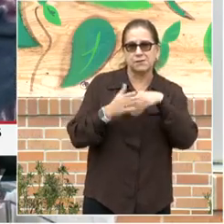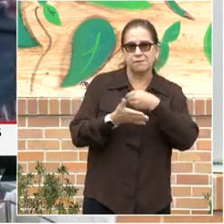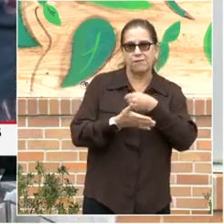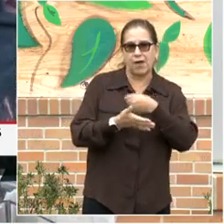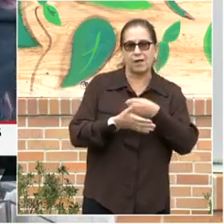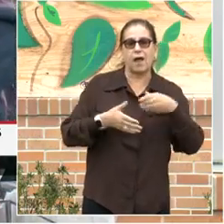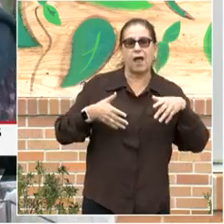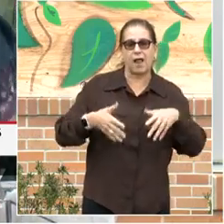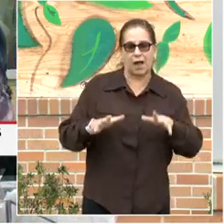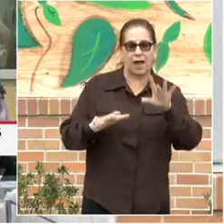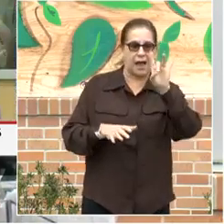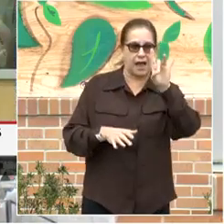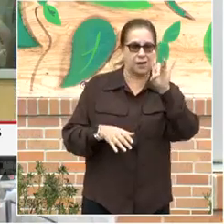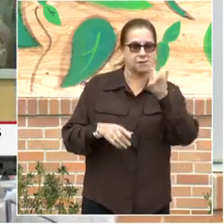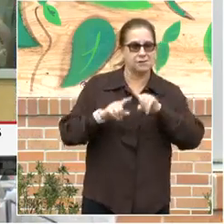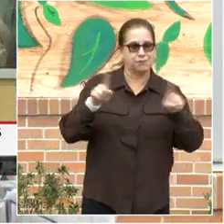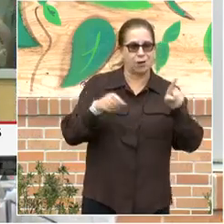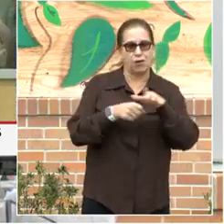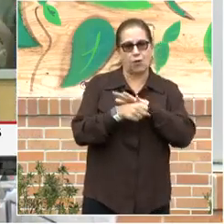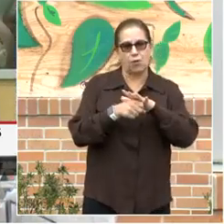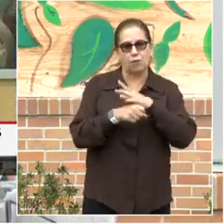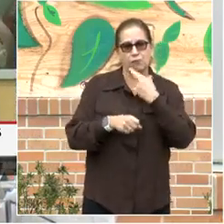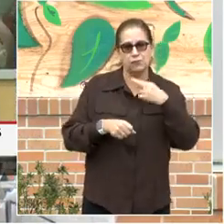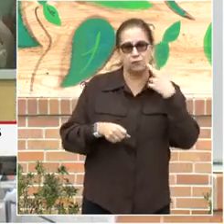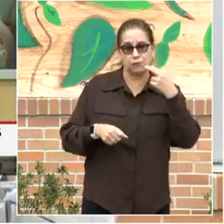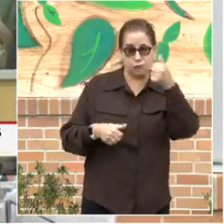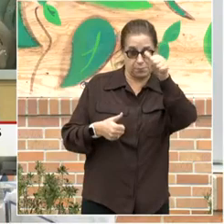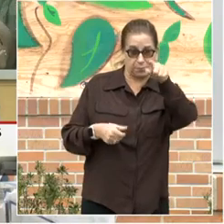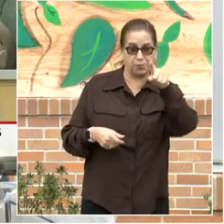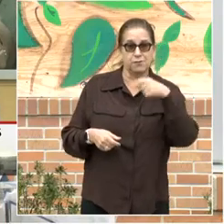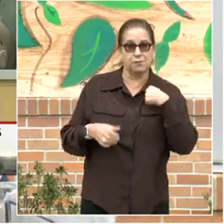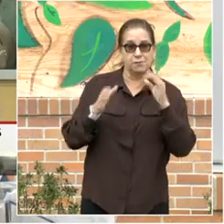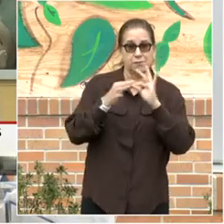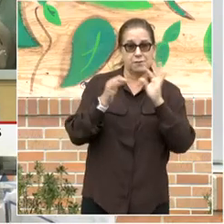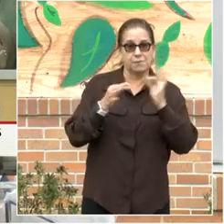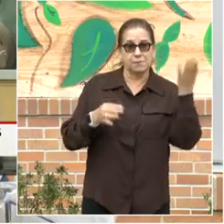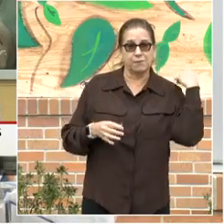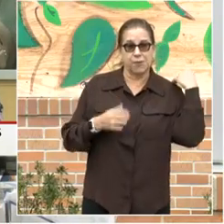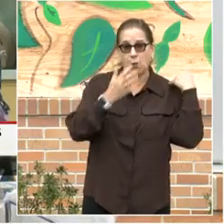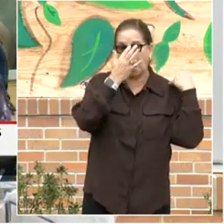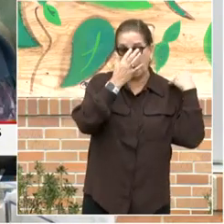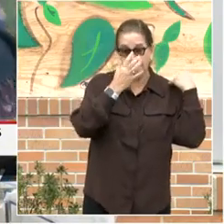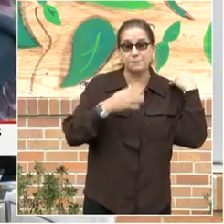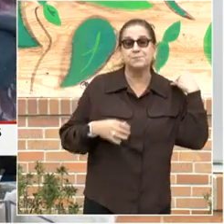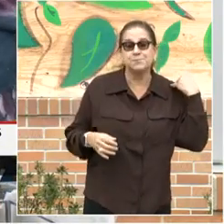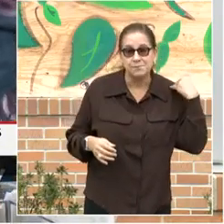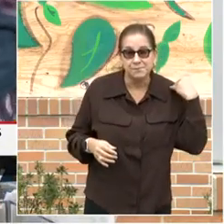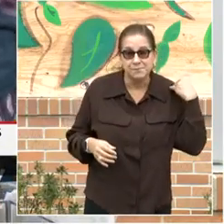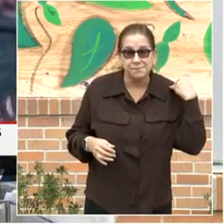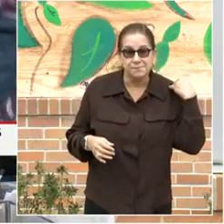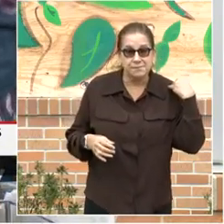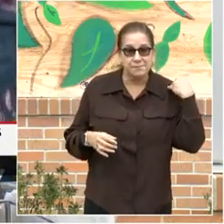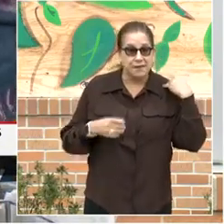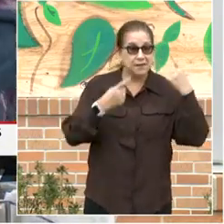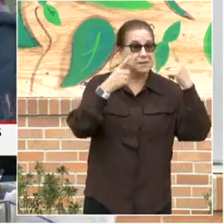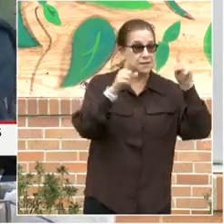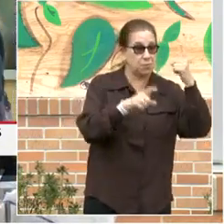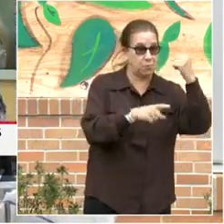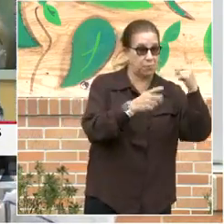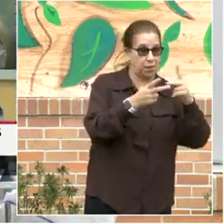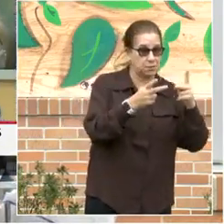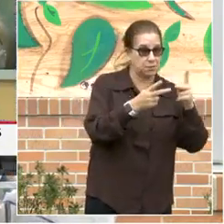allow 8 local restaurants, remember the model, remember, successful in one part of the city